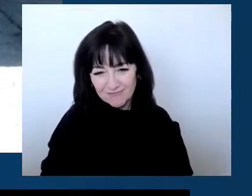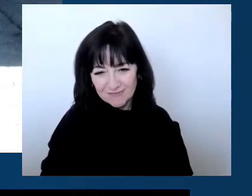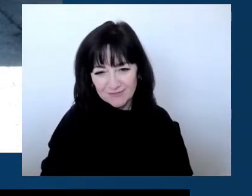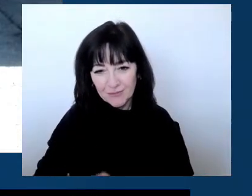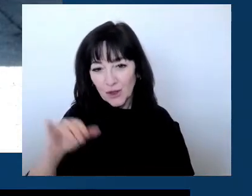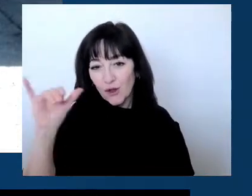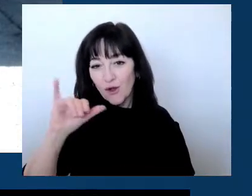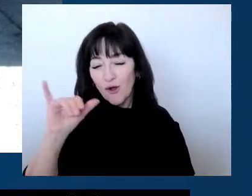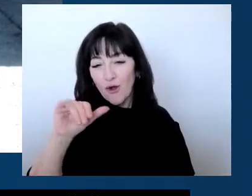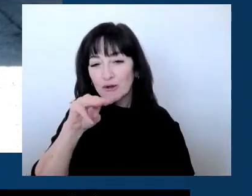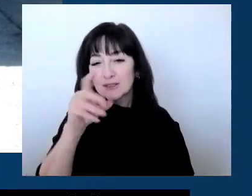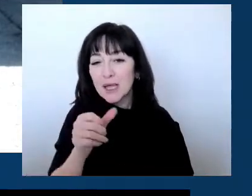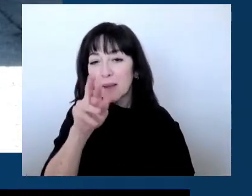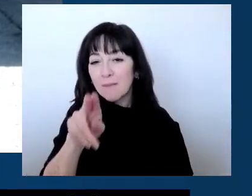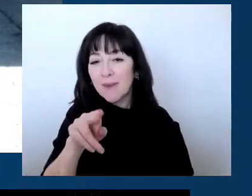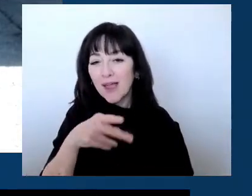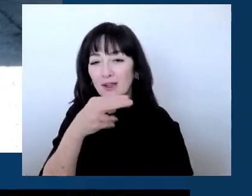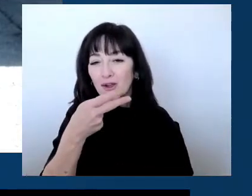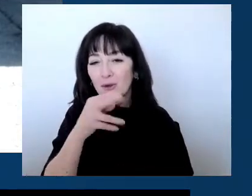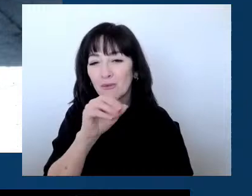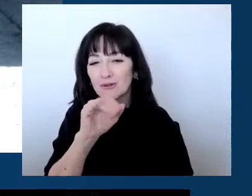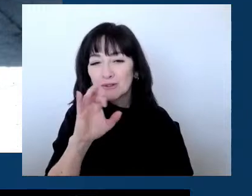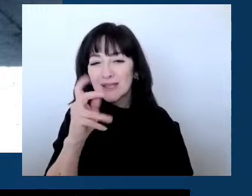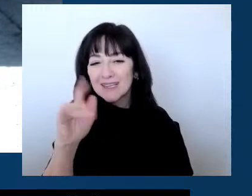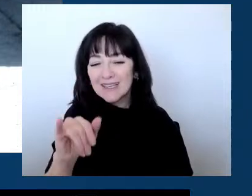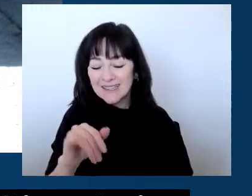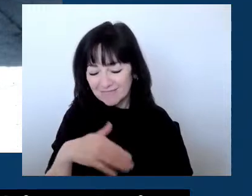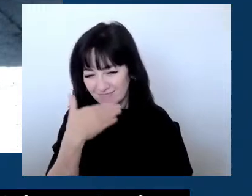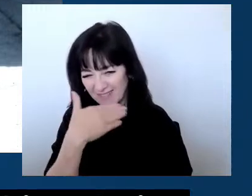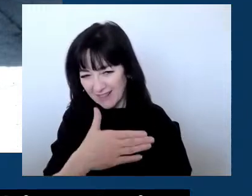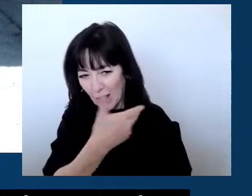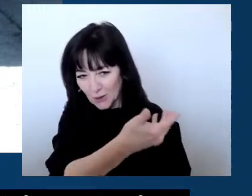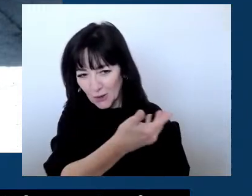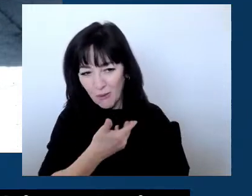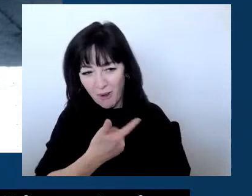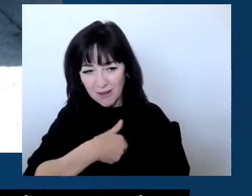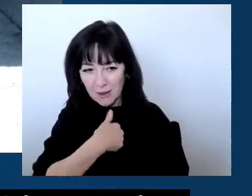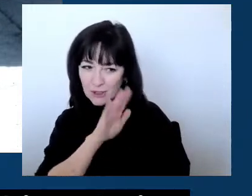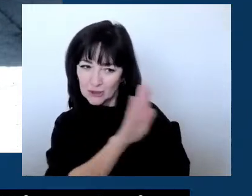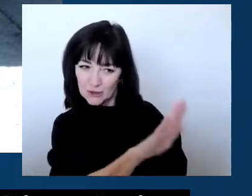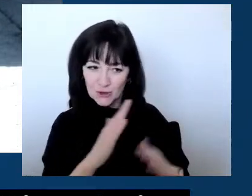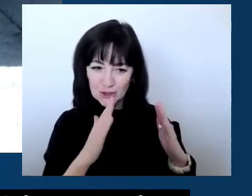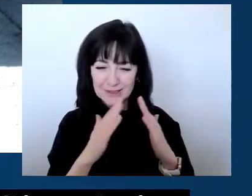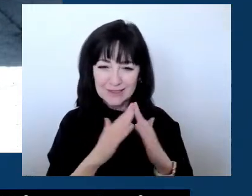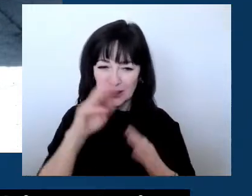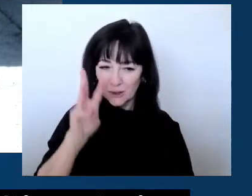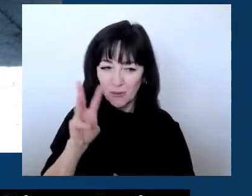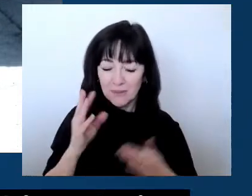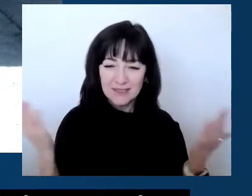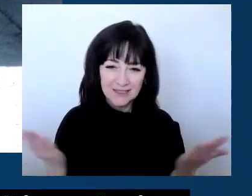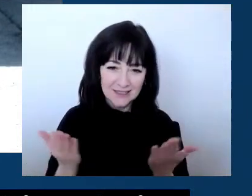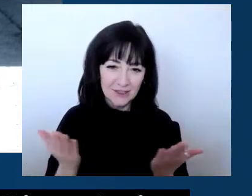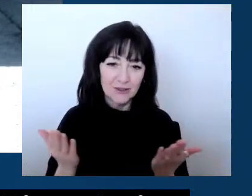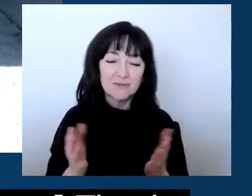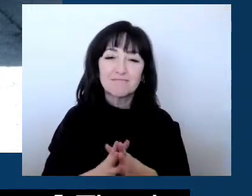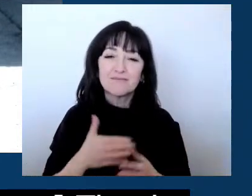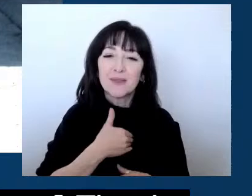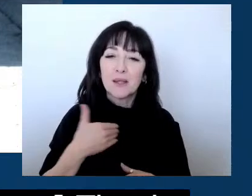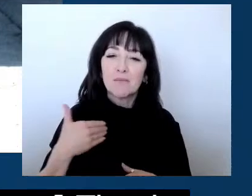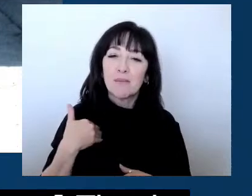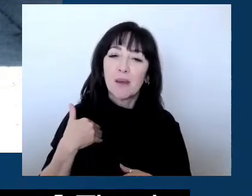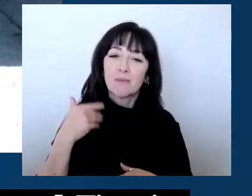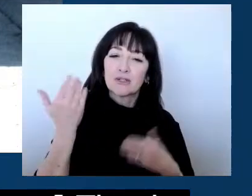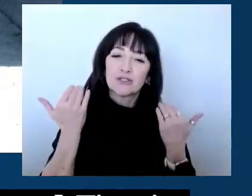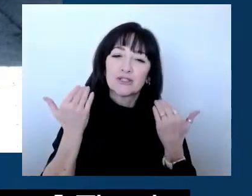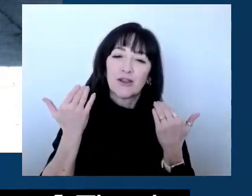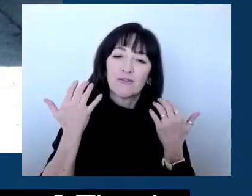Mayor Przicki, where did he go? There he is. Thank you for welcoming us to your city. Members of the General Assembly, President Pro